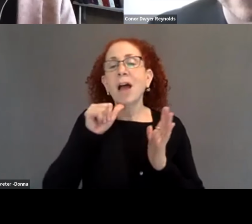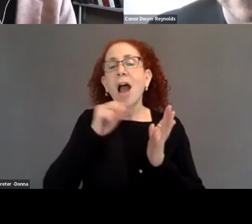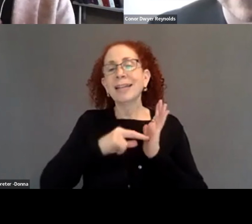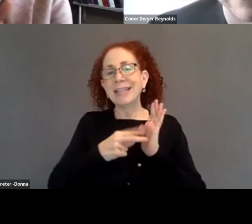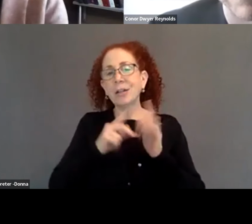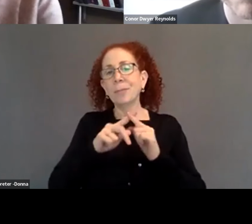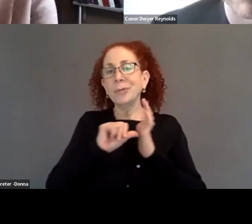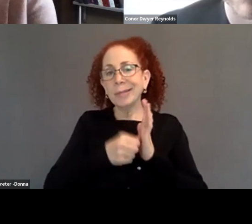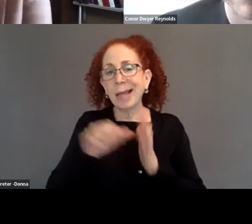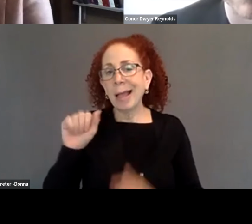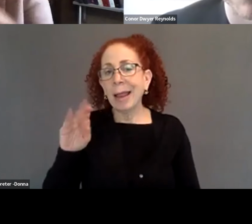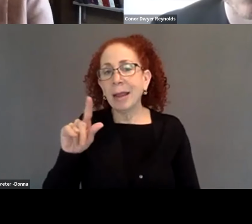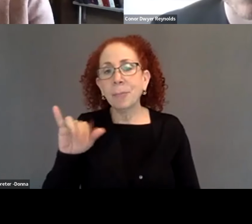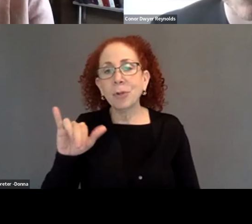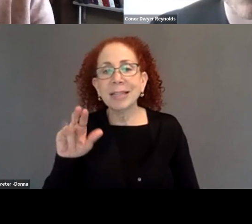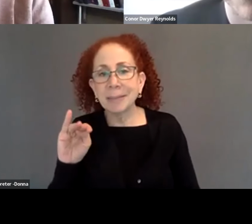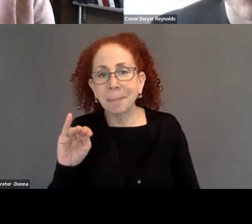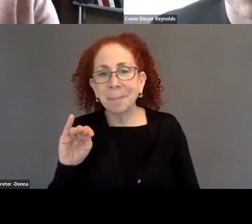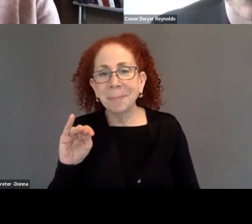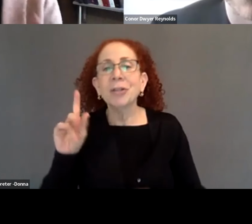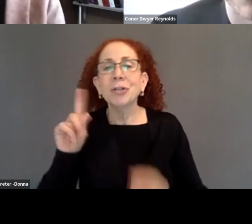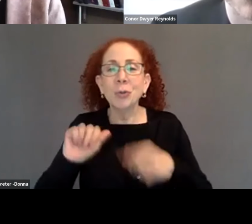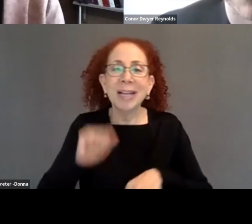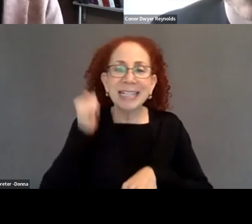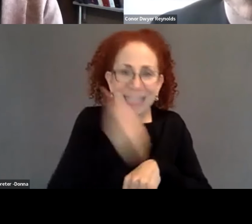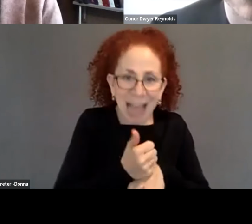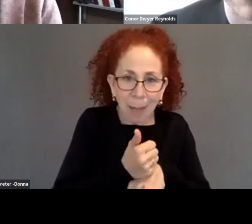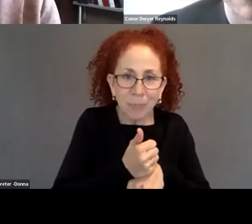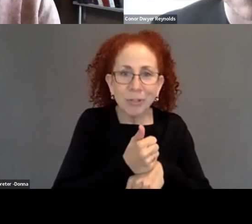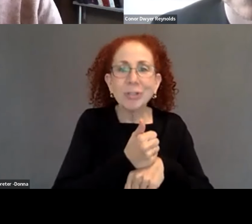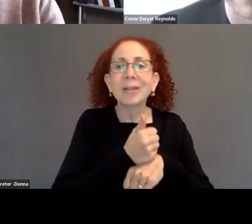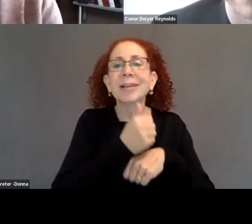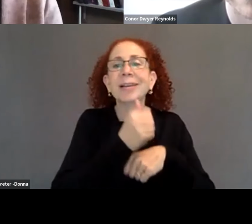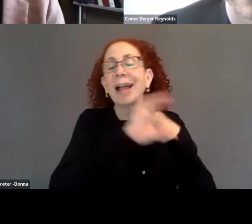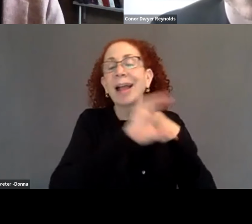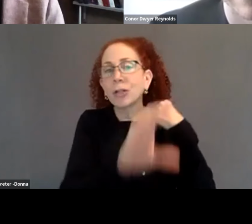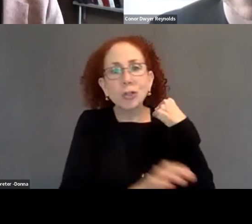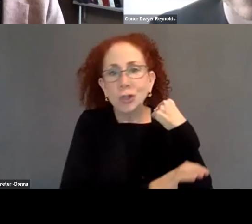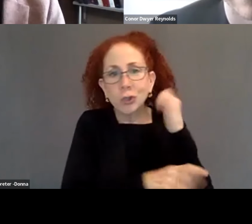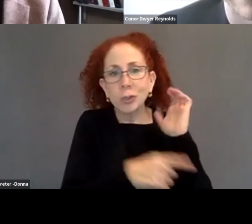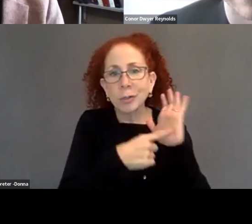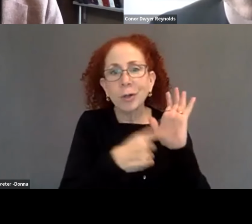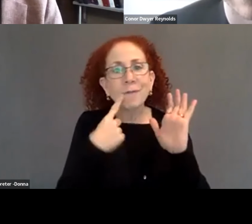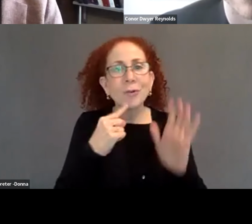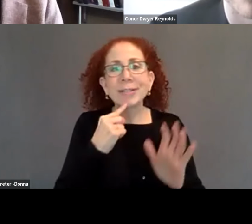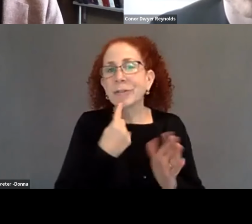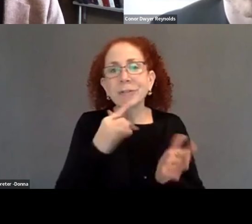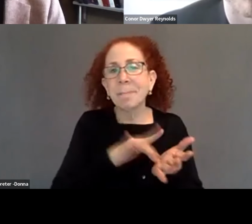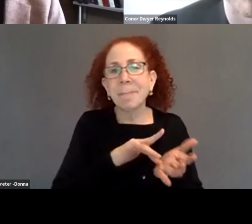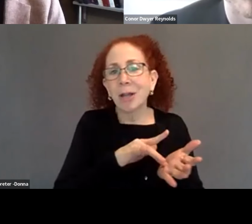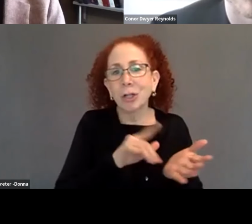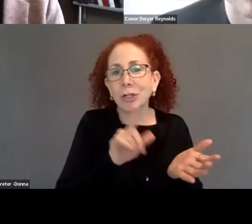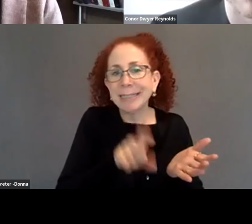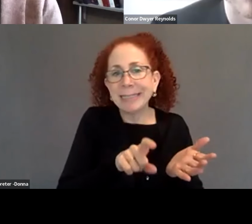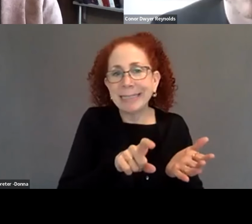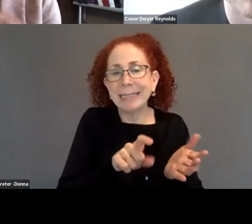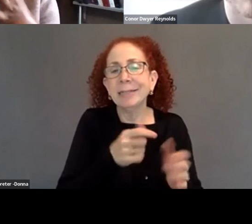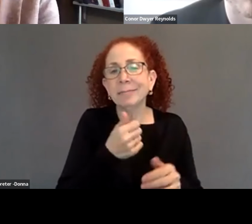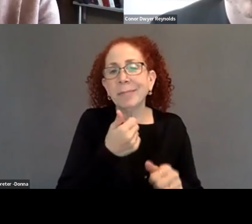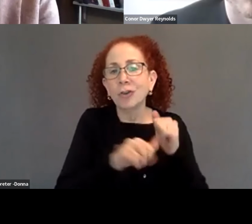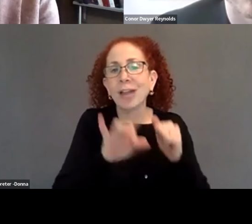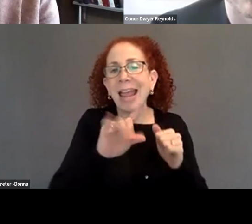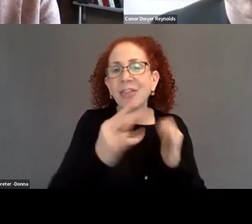lean into ableism in order to establish the constitutional showing, let's say, for a serious medical need under the Eighth Amendment provisions,